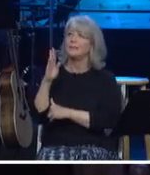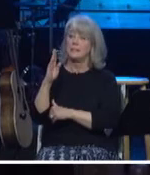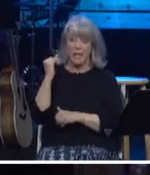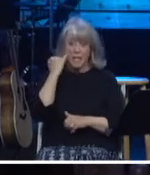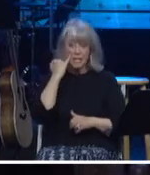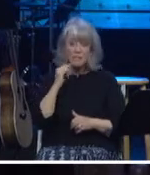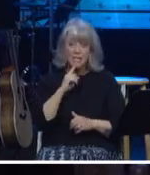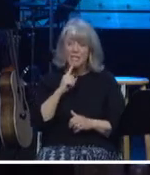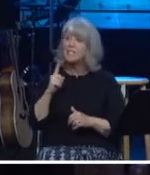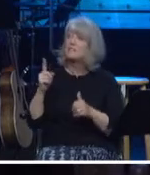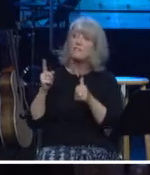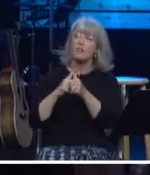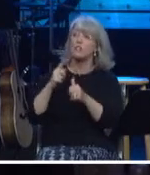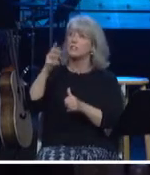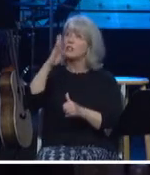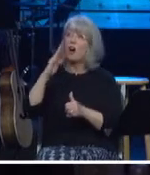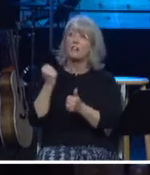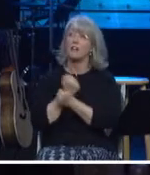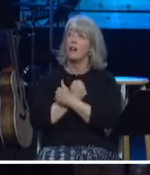place.